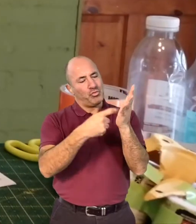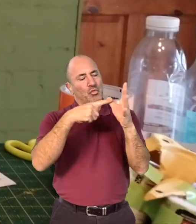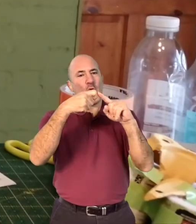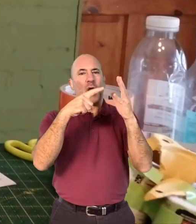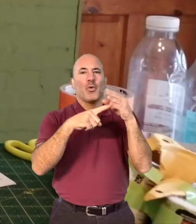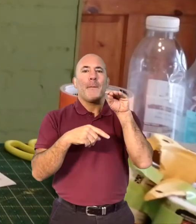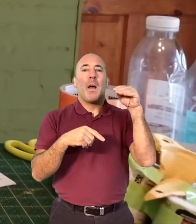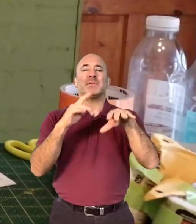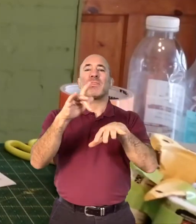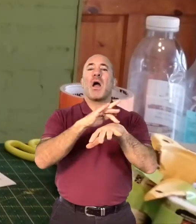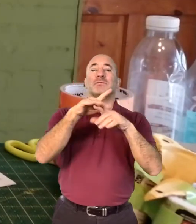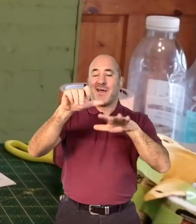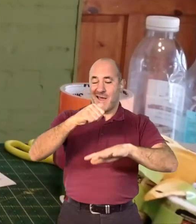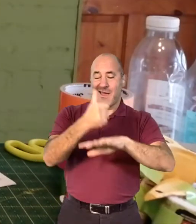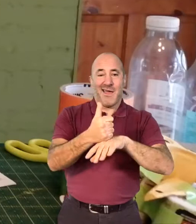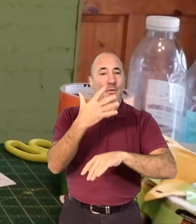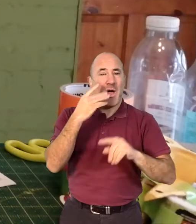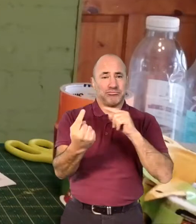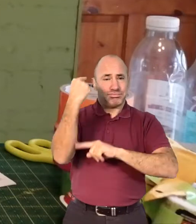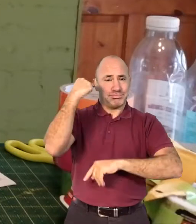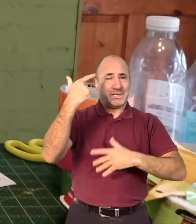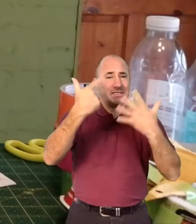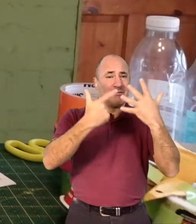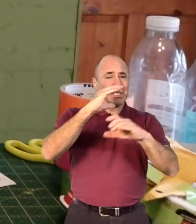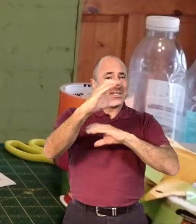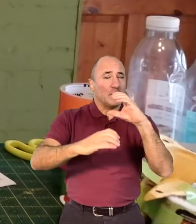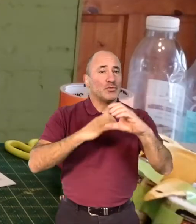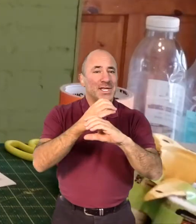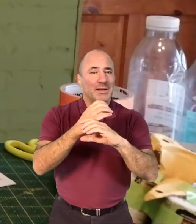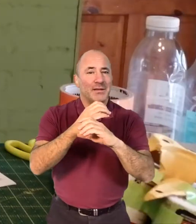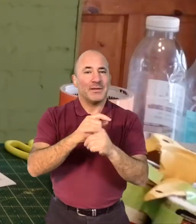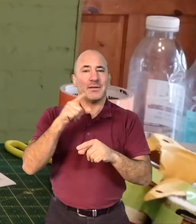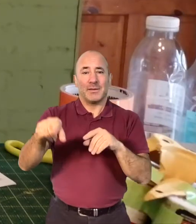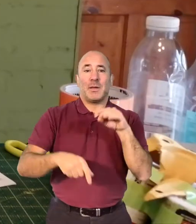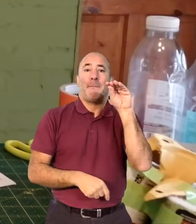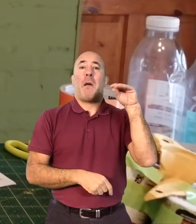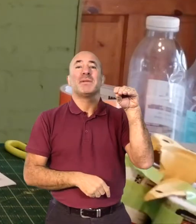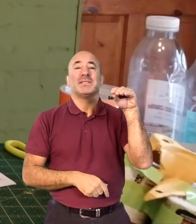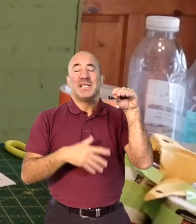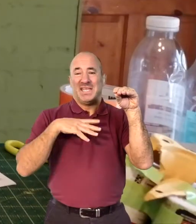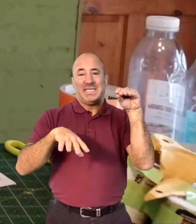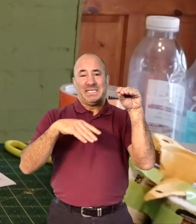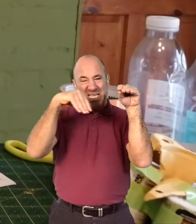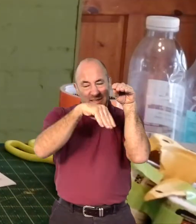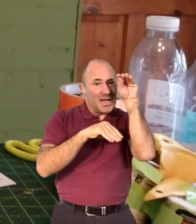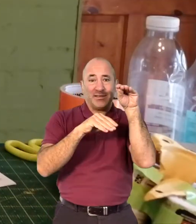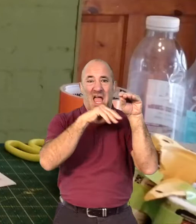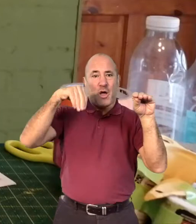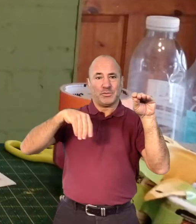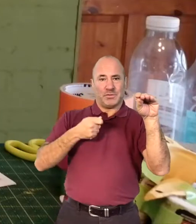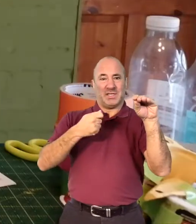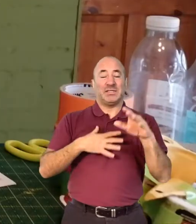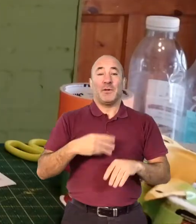was founded in the early 17th century. It's a form of puppet which is operated